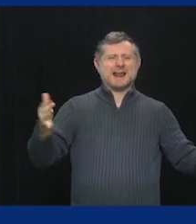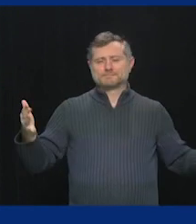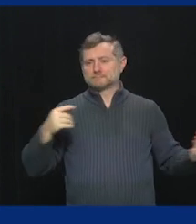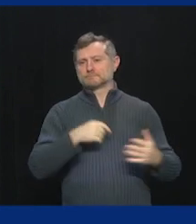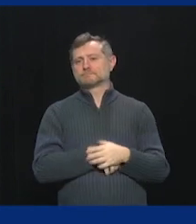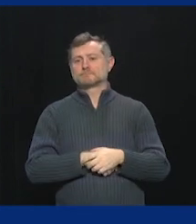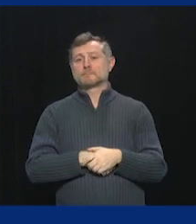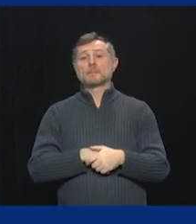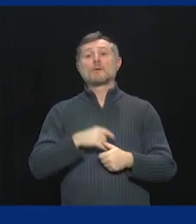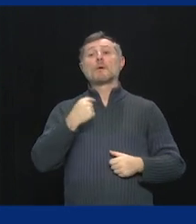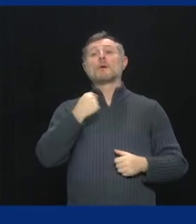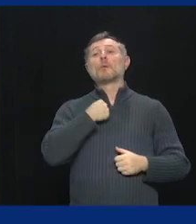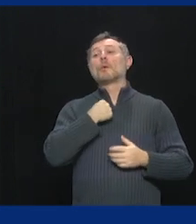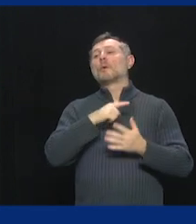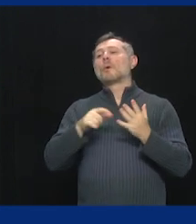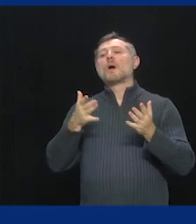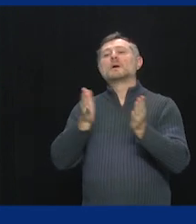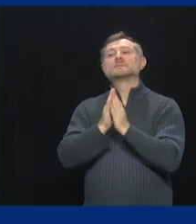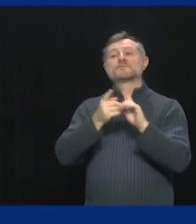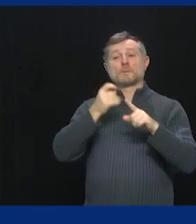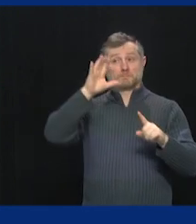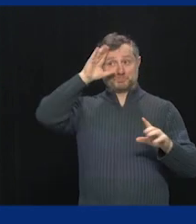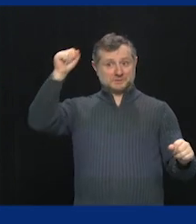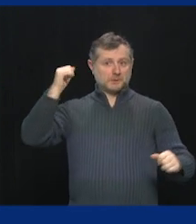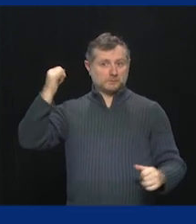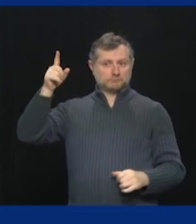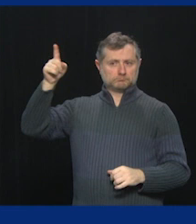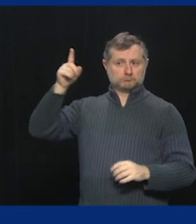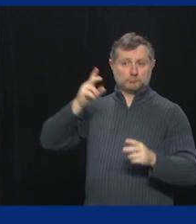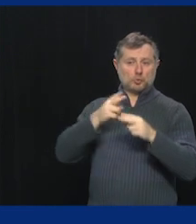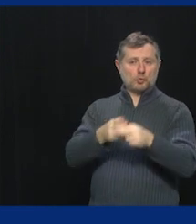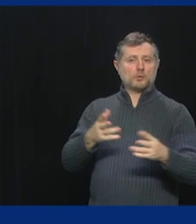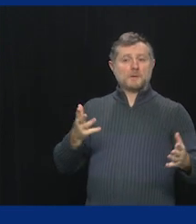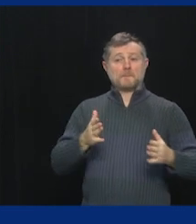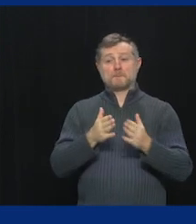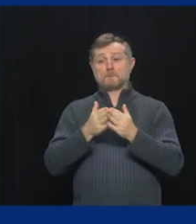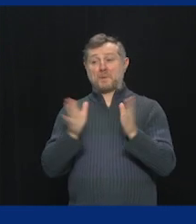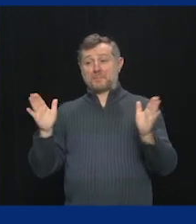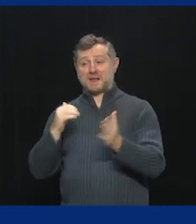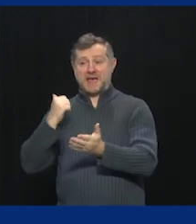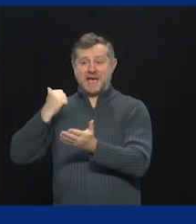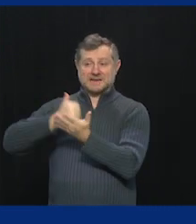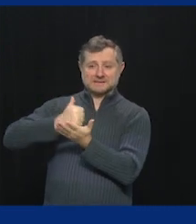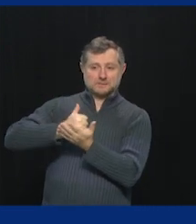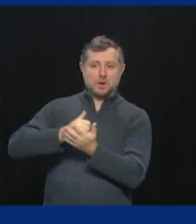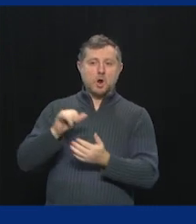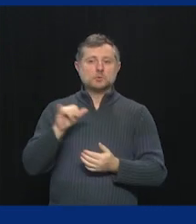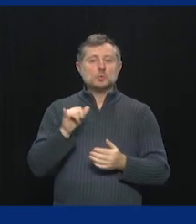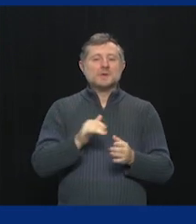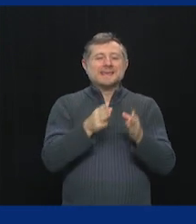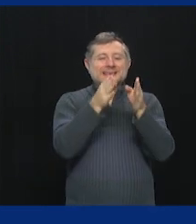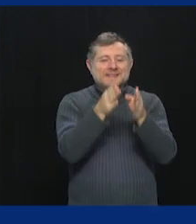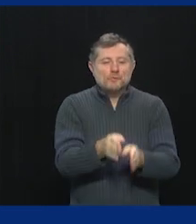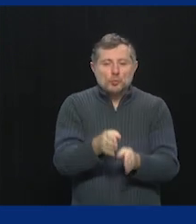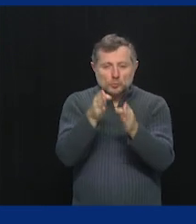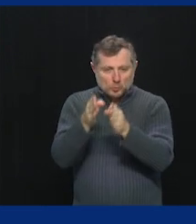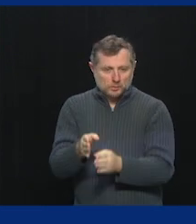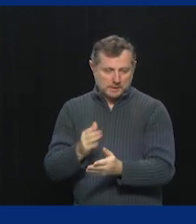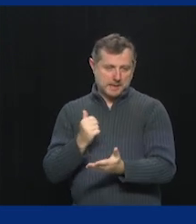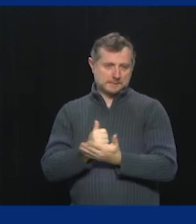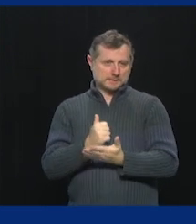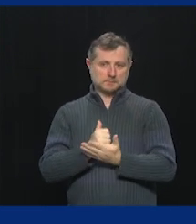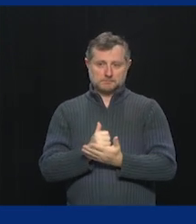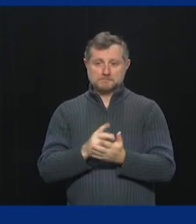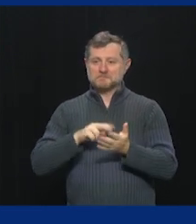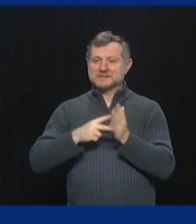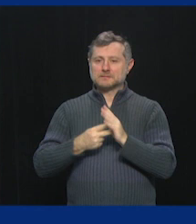And what I'm requesting from the president is what is known as not just the public assistance, but the individual assistance. That will give direct money